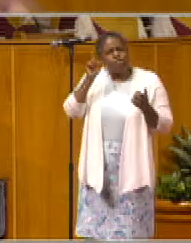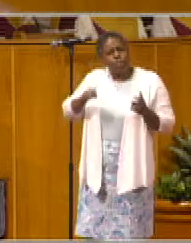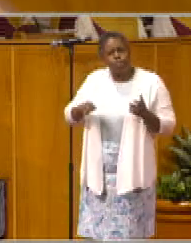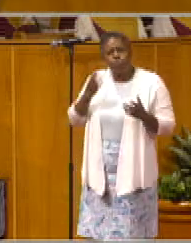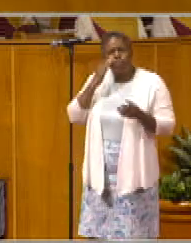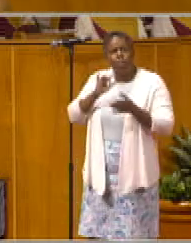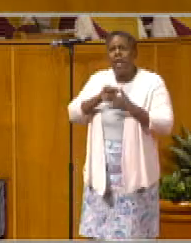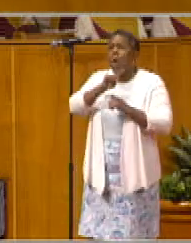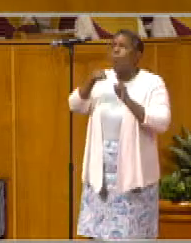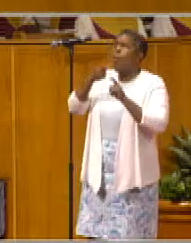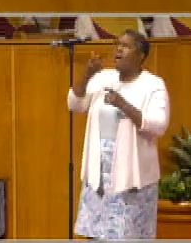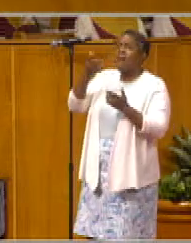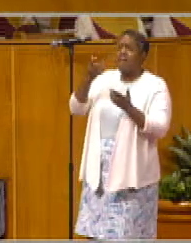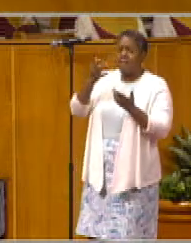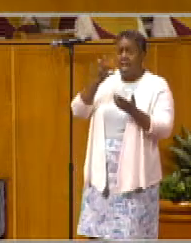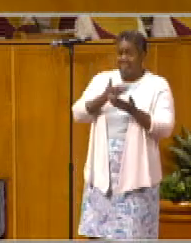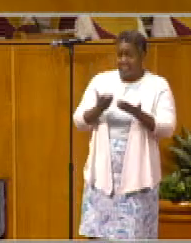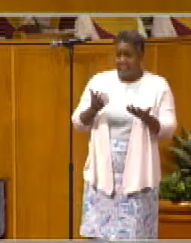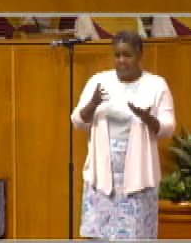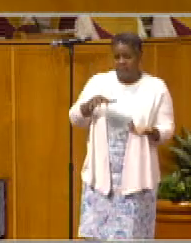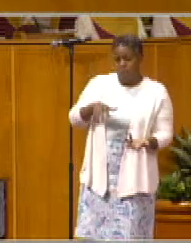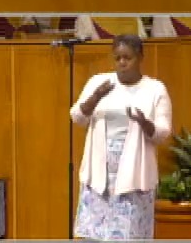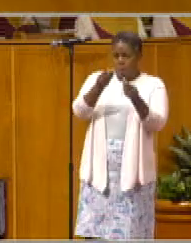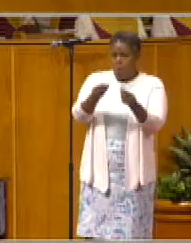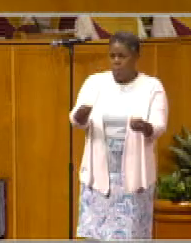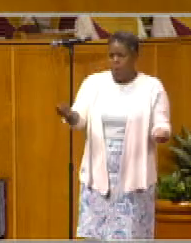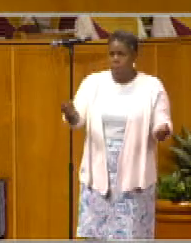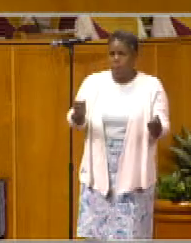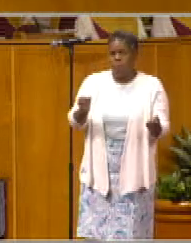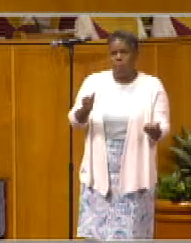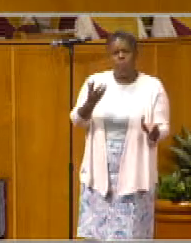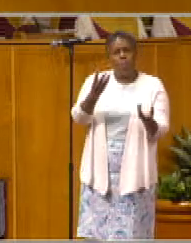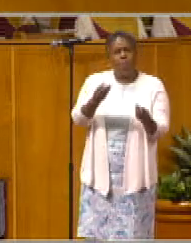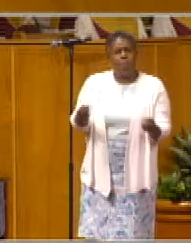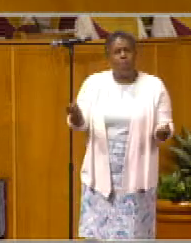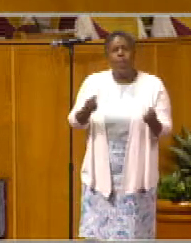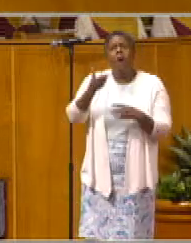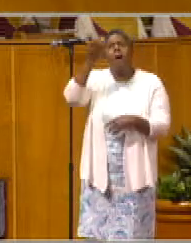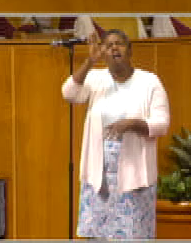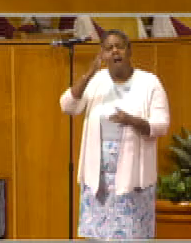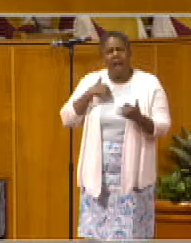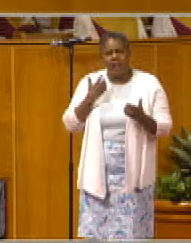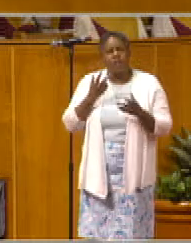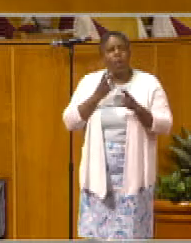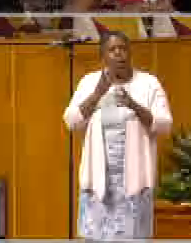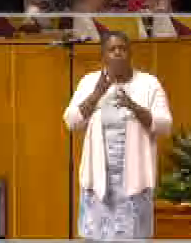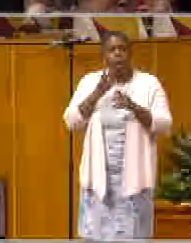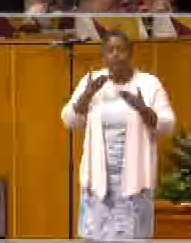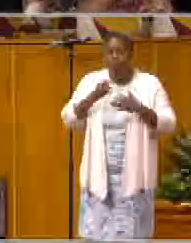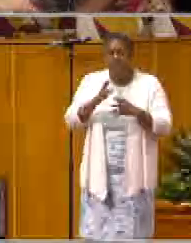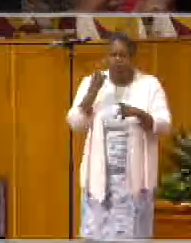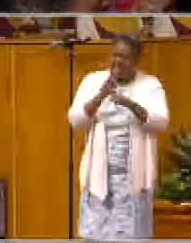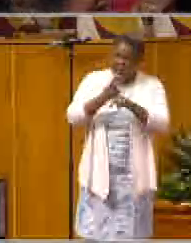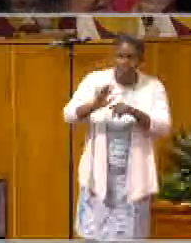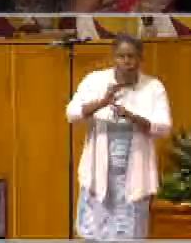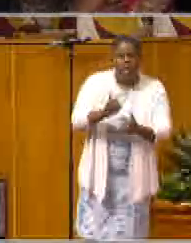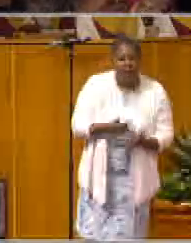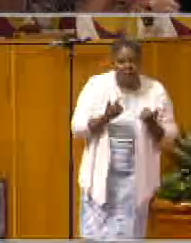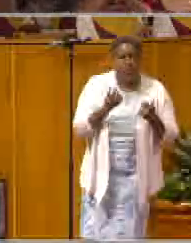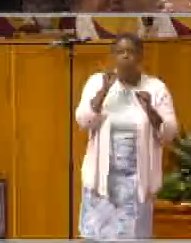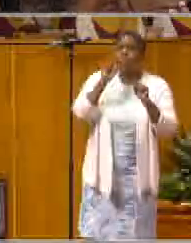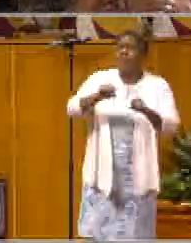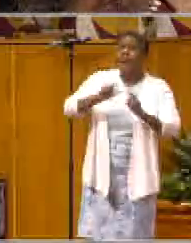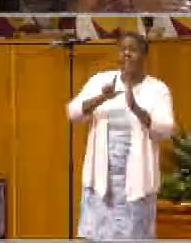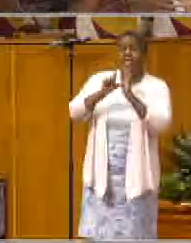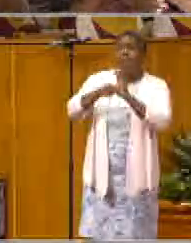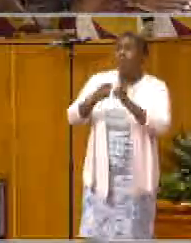even when the ship falls apart, God has a way of sustaining and surviving your life so you can give him glory